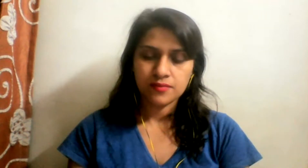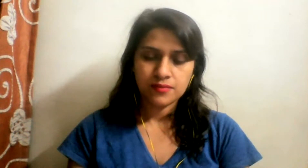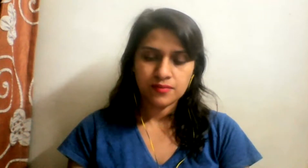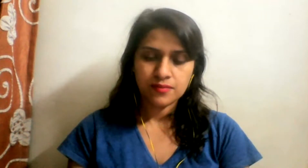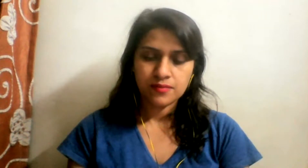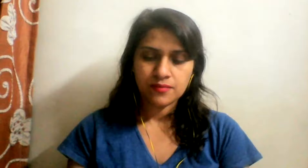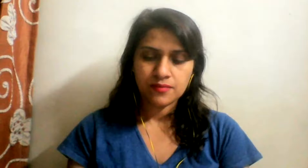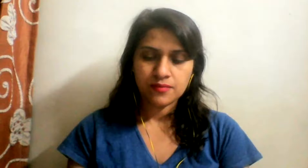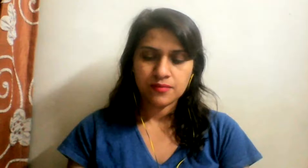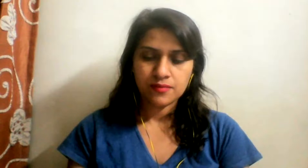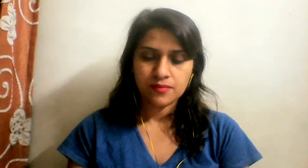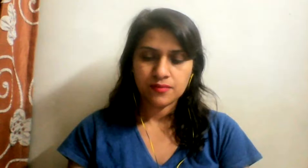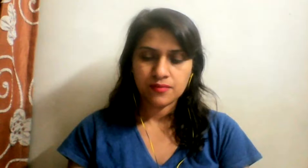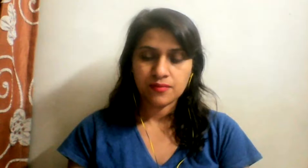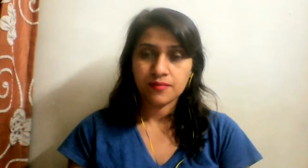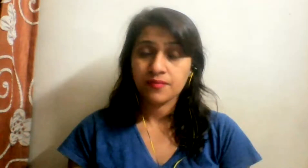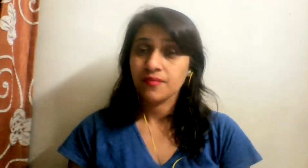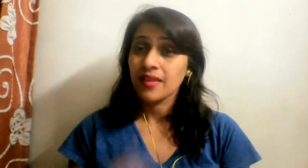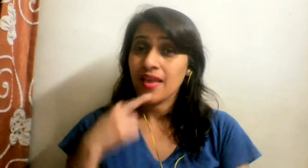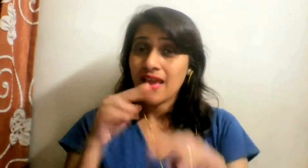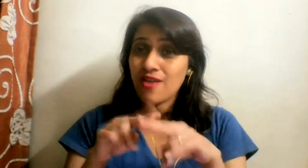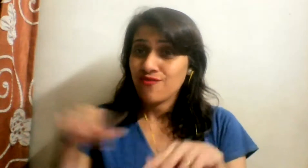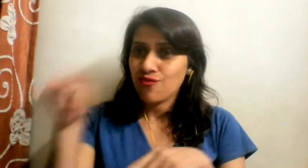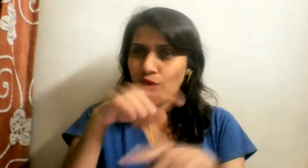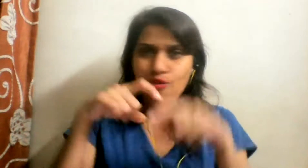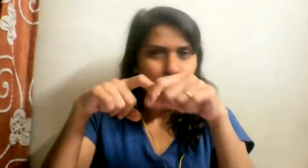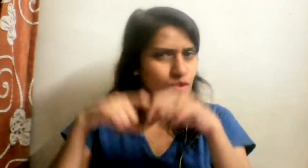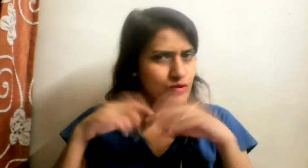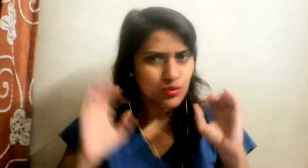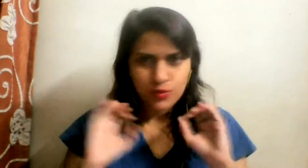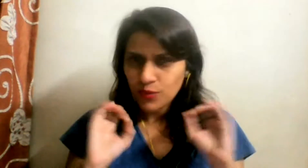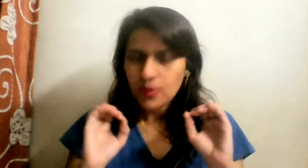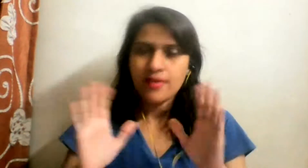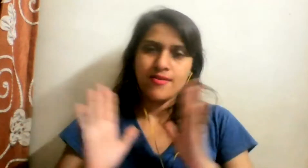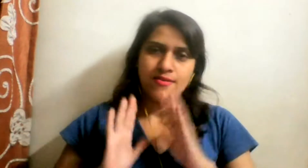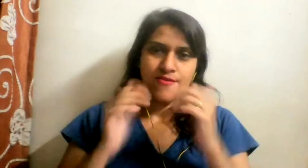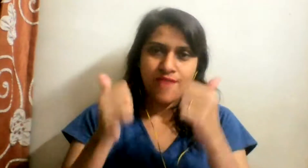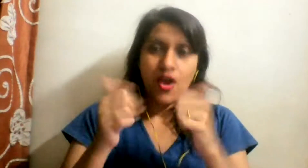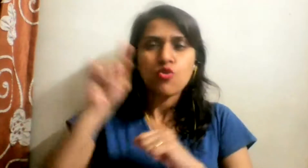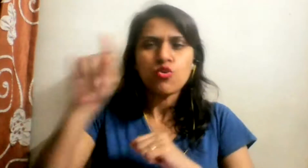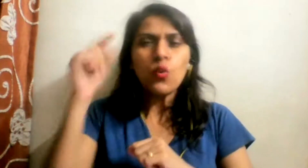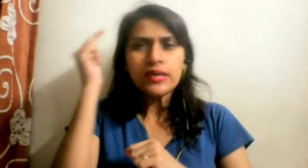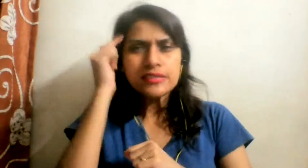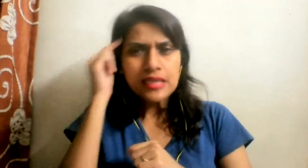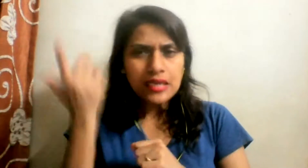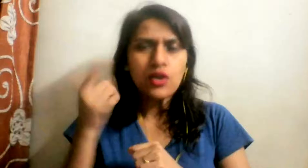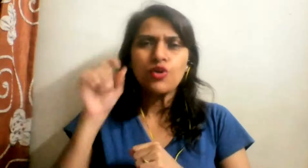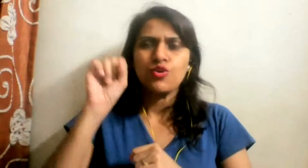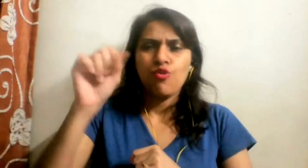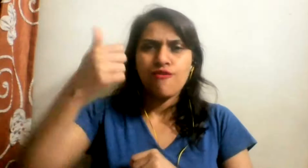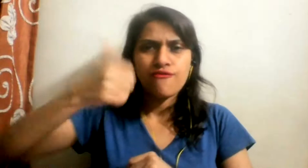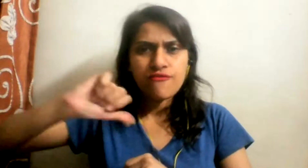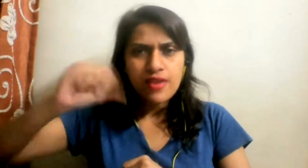So if you don't have any questions, I would like to know your feedback. What is your thoughts on the